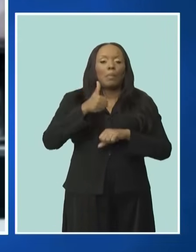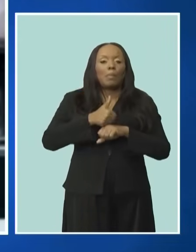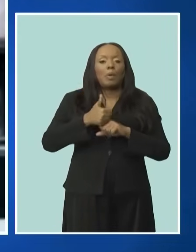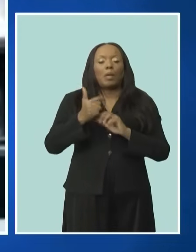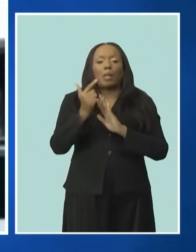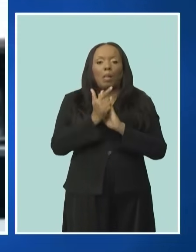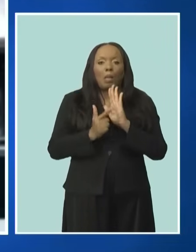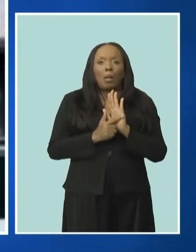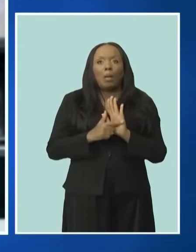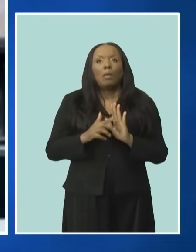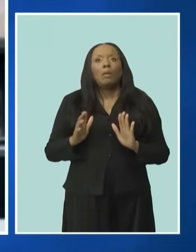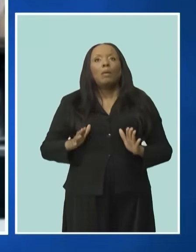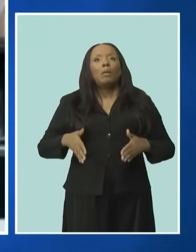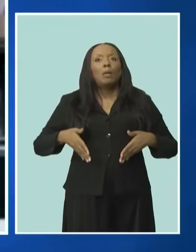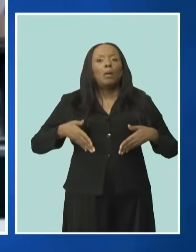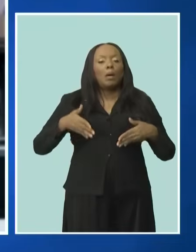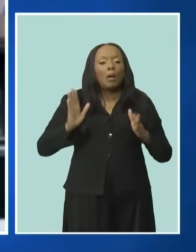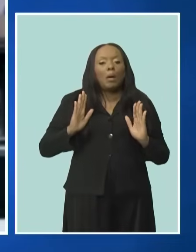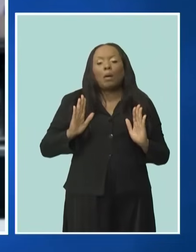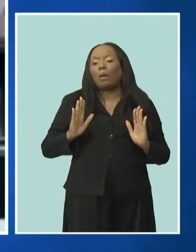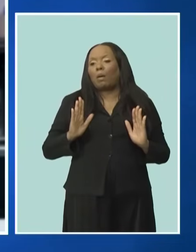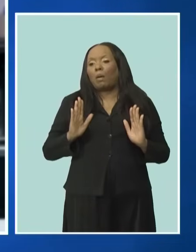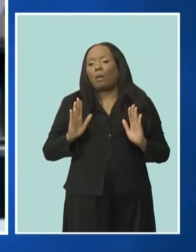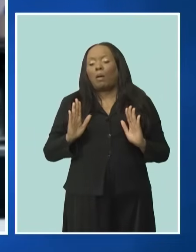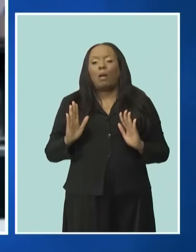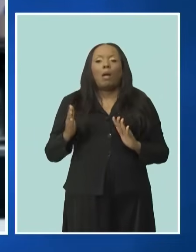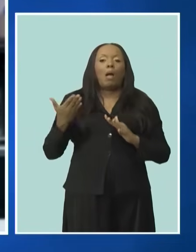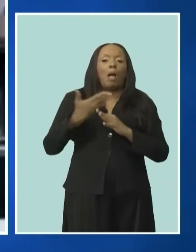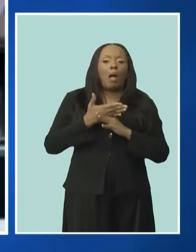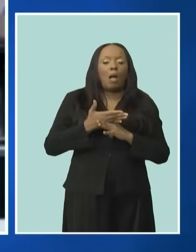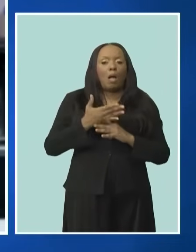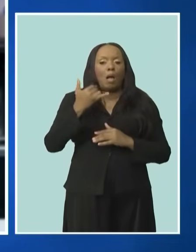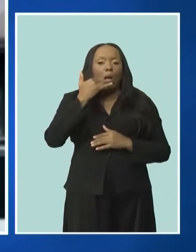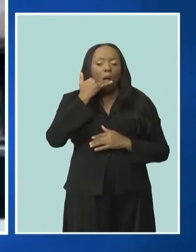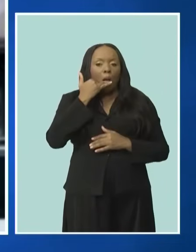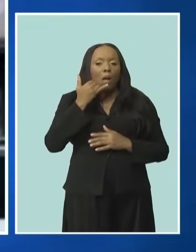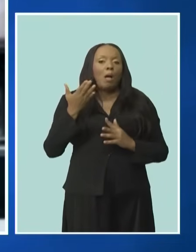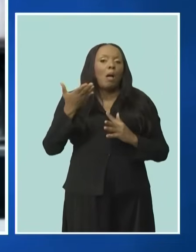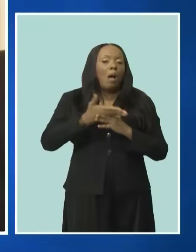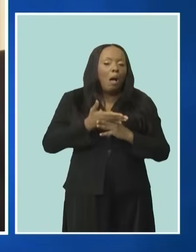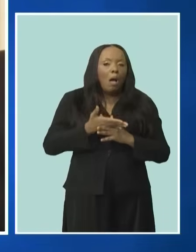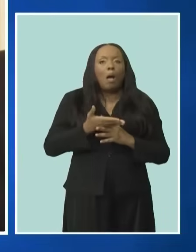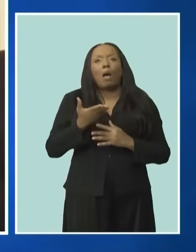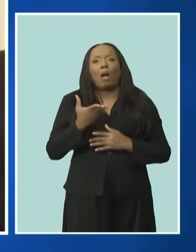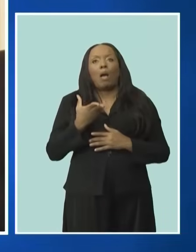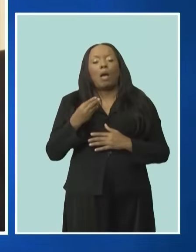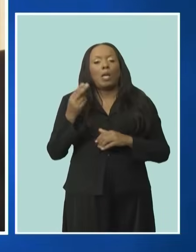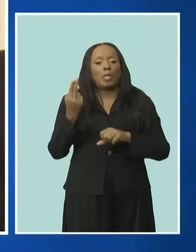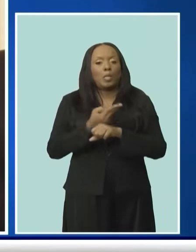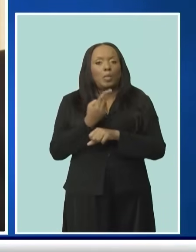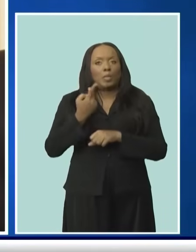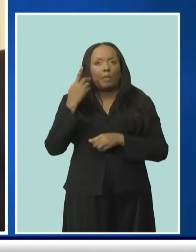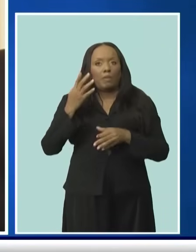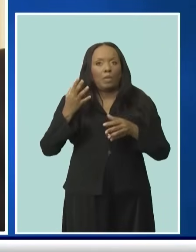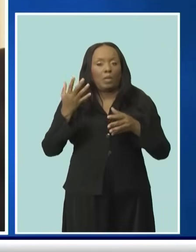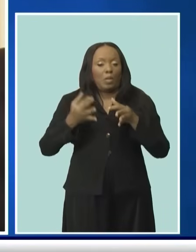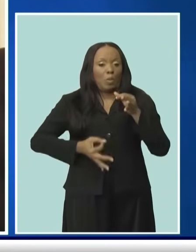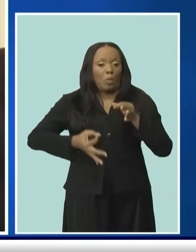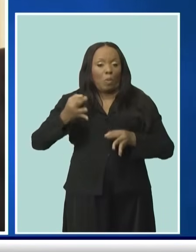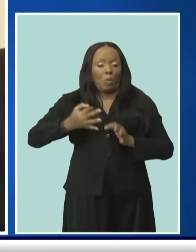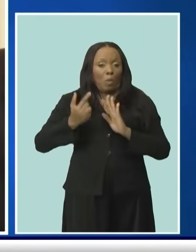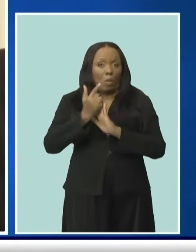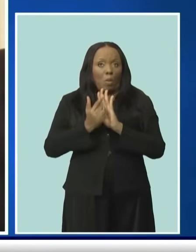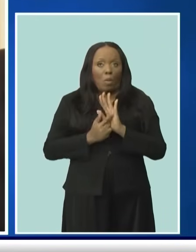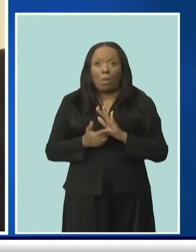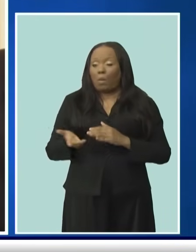allows for wireless communication to be intercepted and used in the law courts. We would have spoken previously